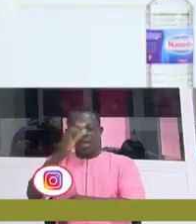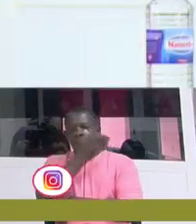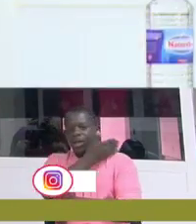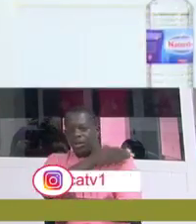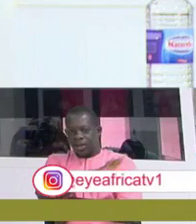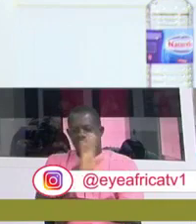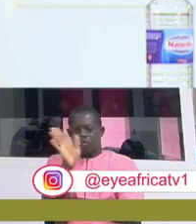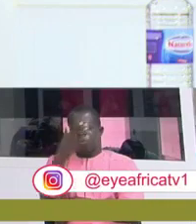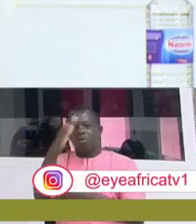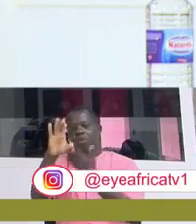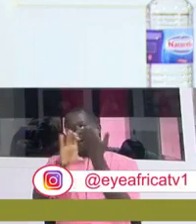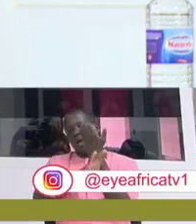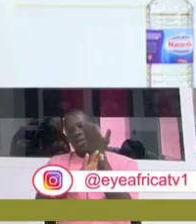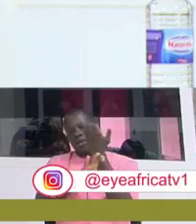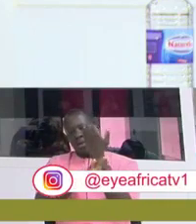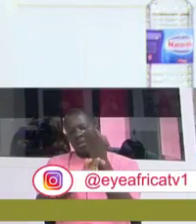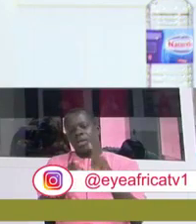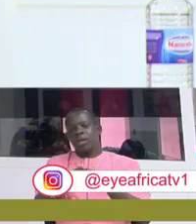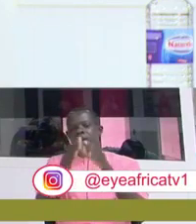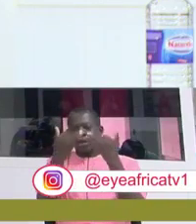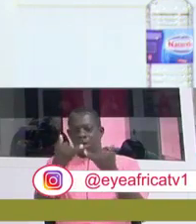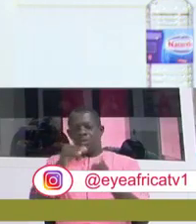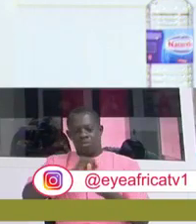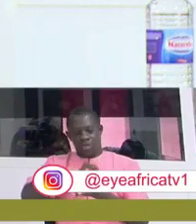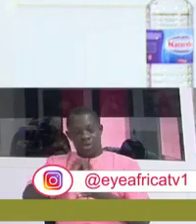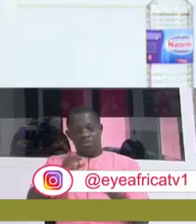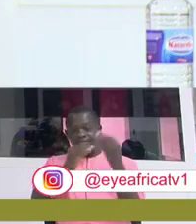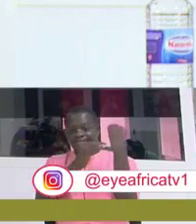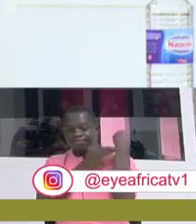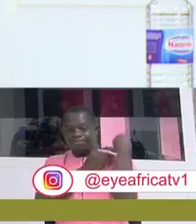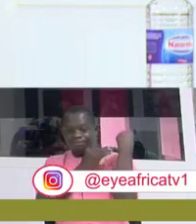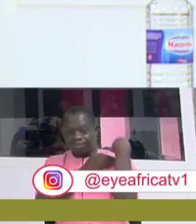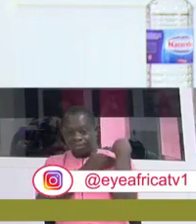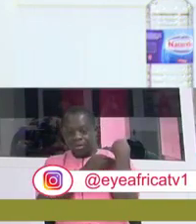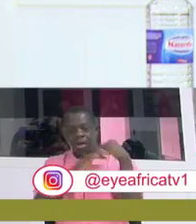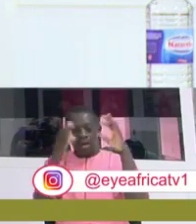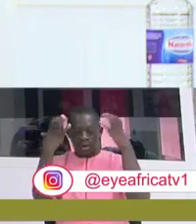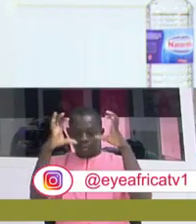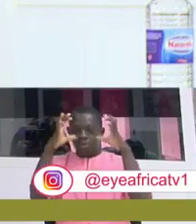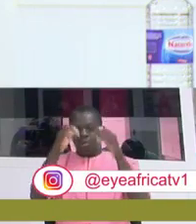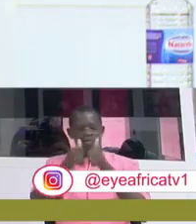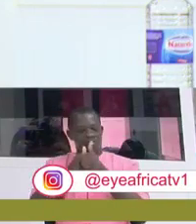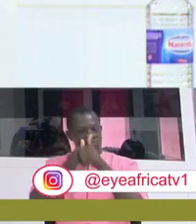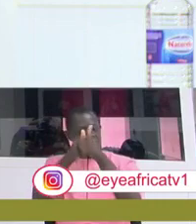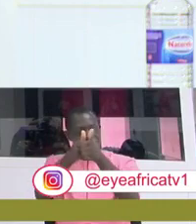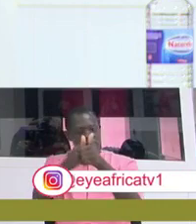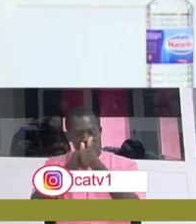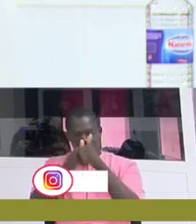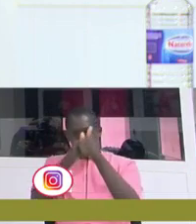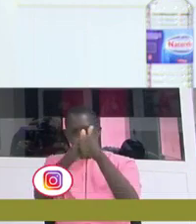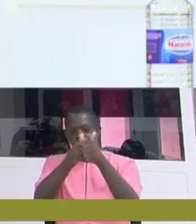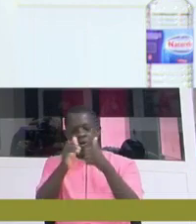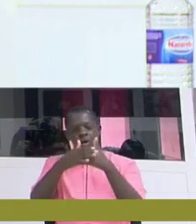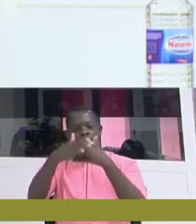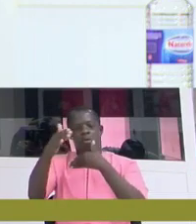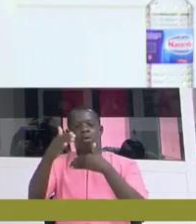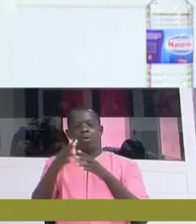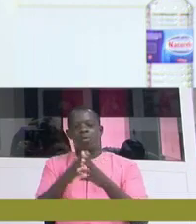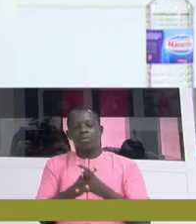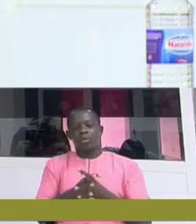To Binjona. So I took up the case. Katankana. I went and came